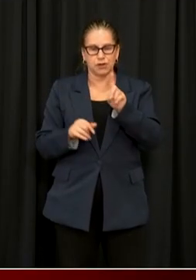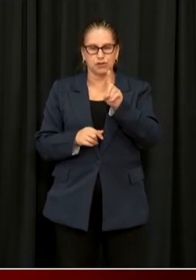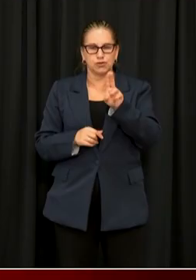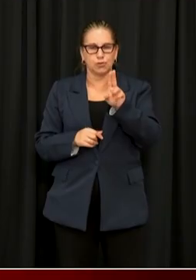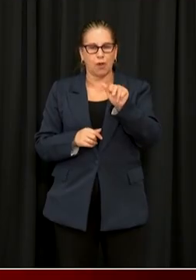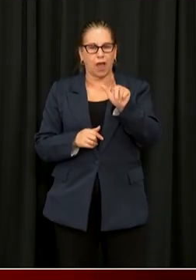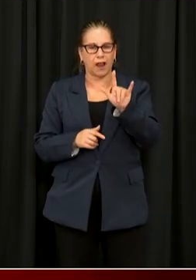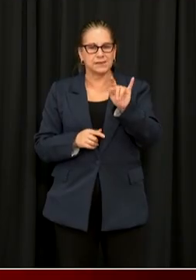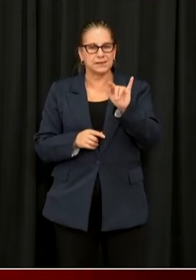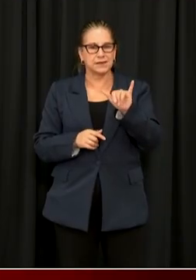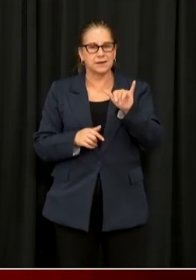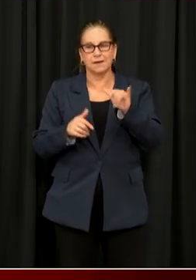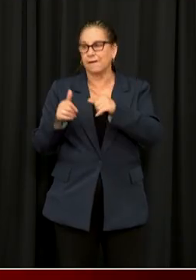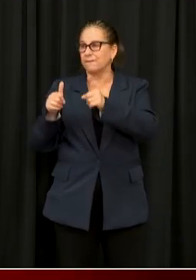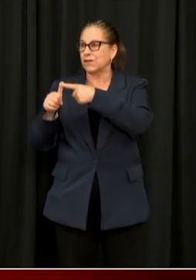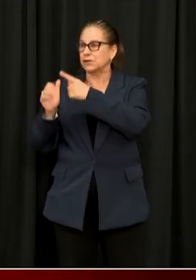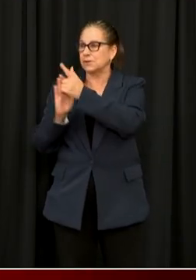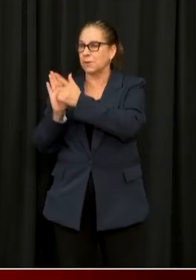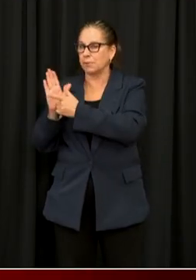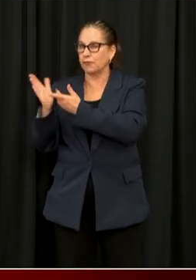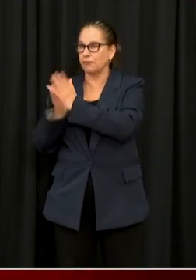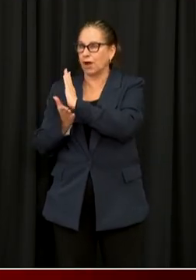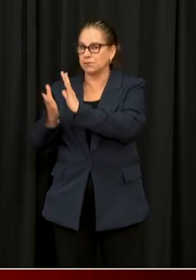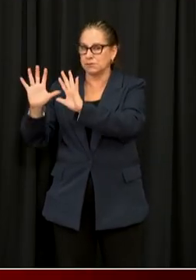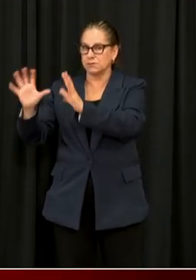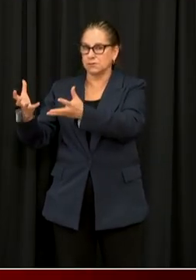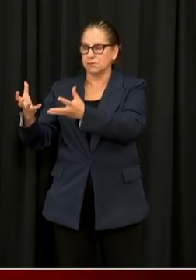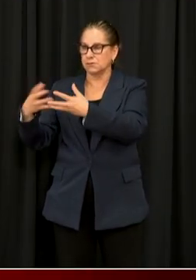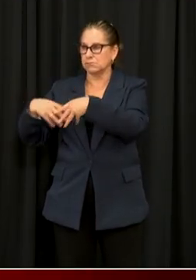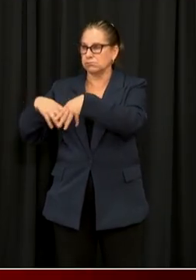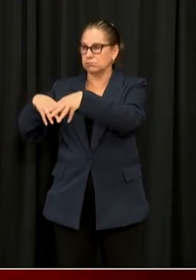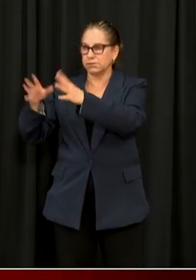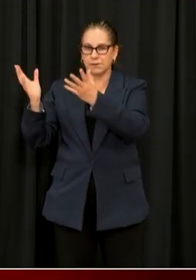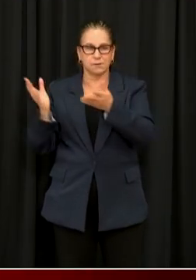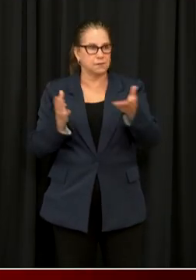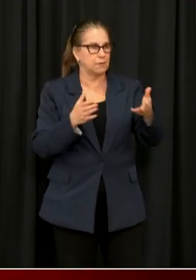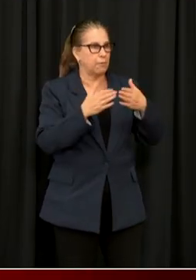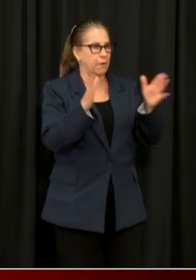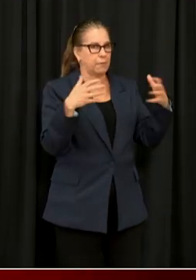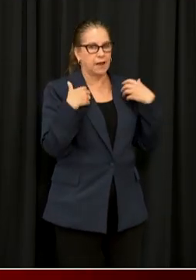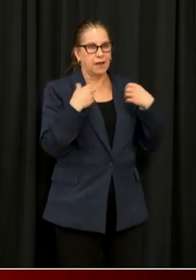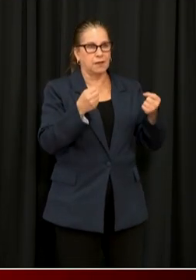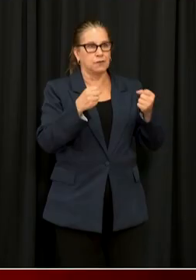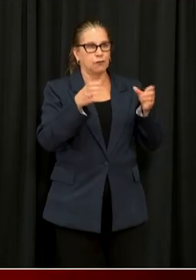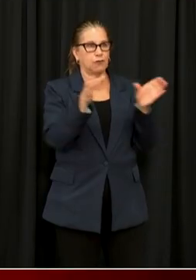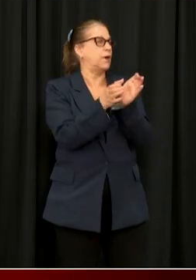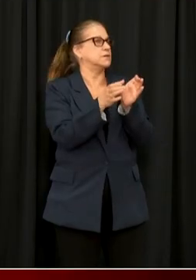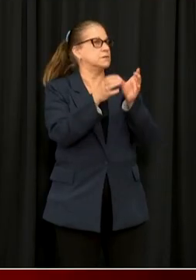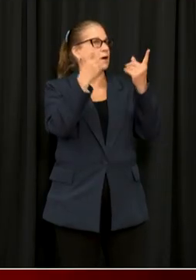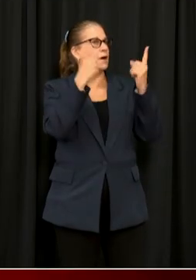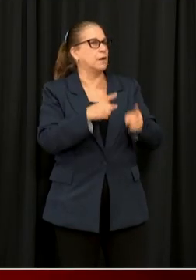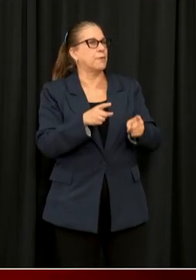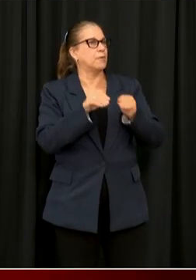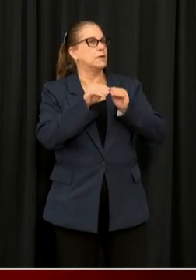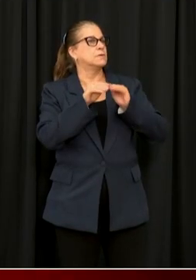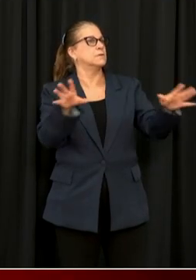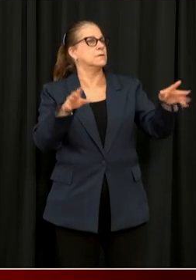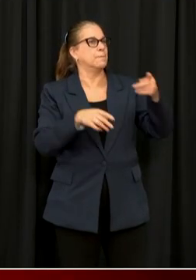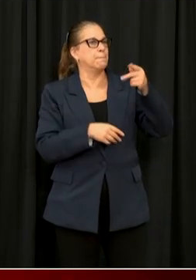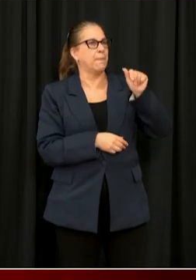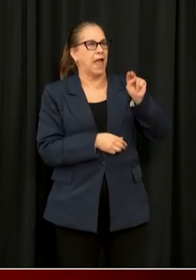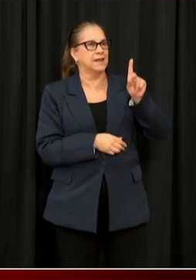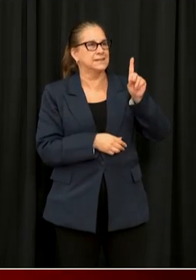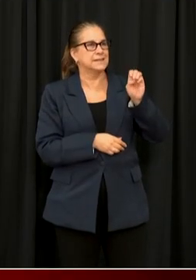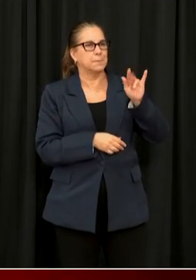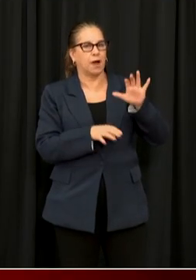health aspects of what we would prefer not to have to see from mass gatherings. All right.